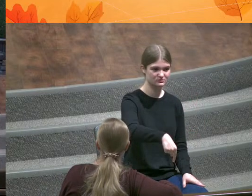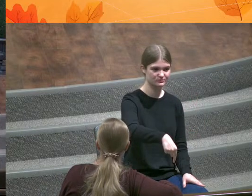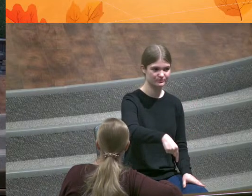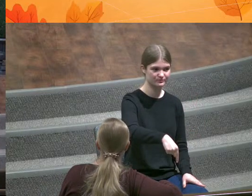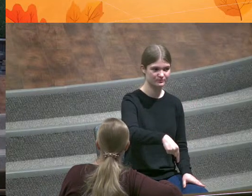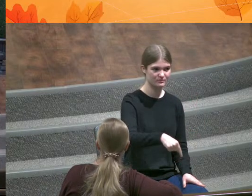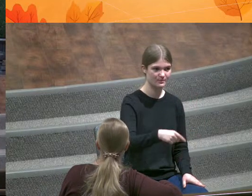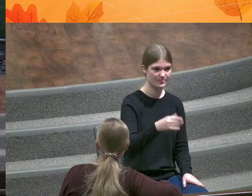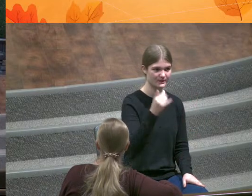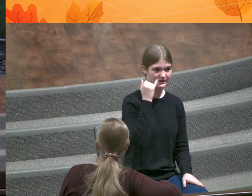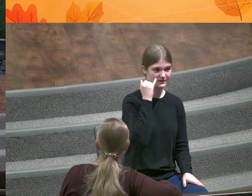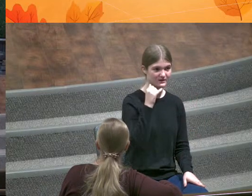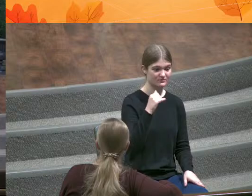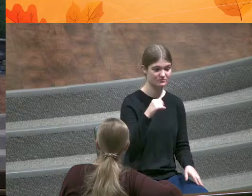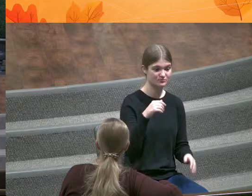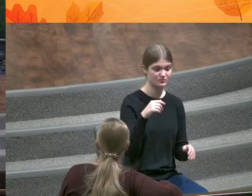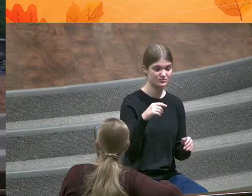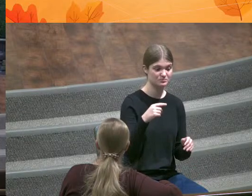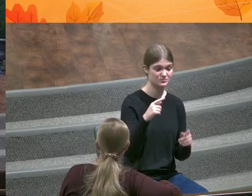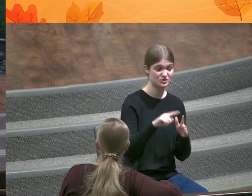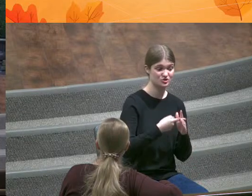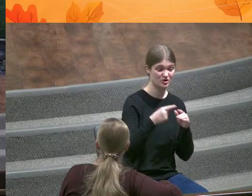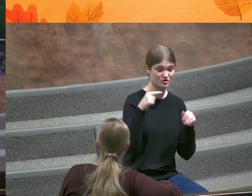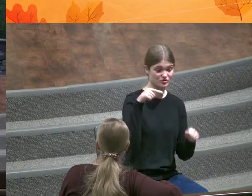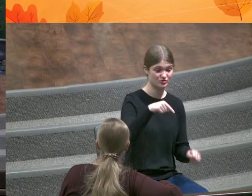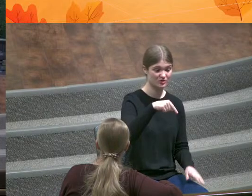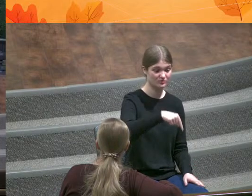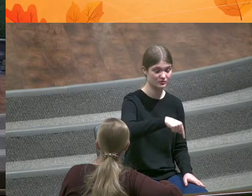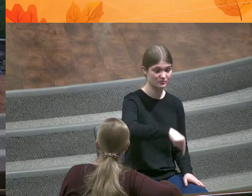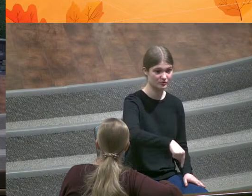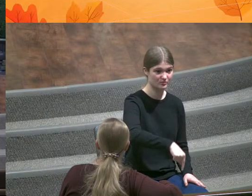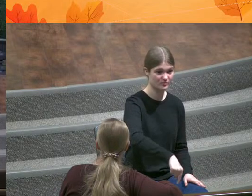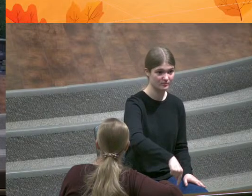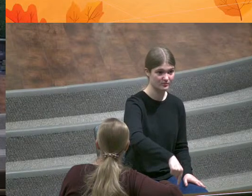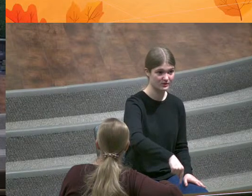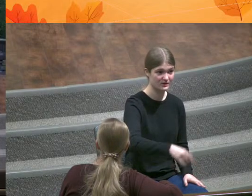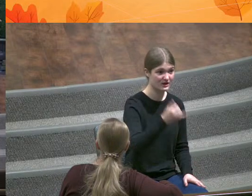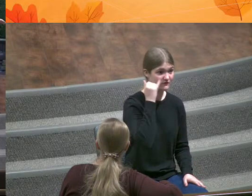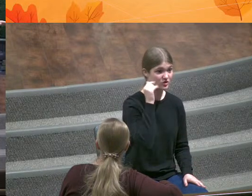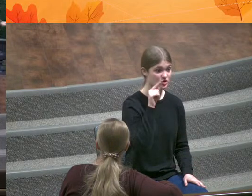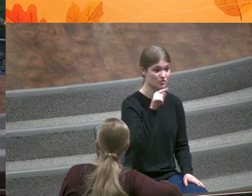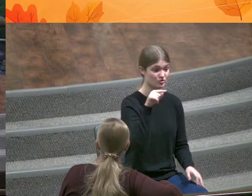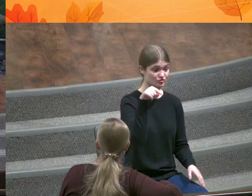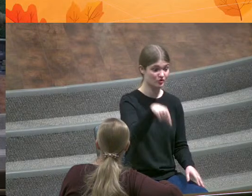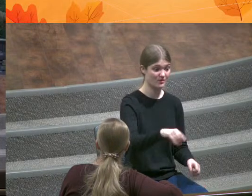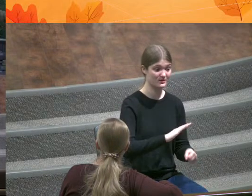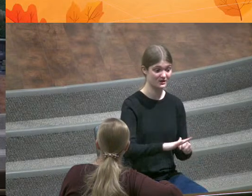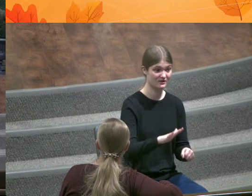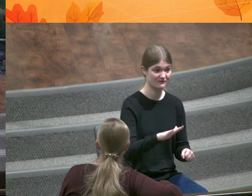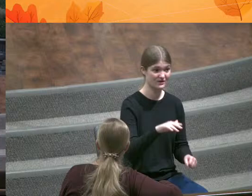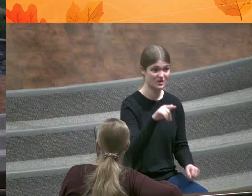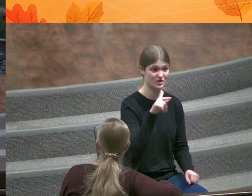And he would just start to drop. And once you drop a certain amount, then you're going to have to